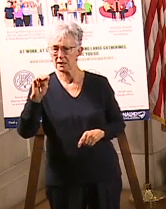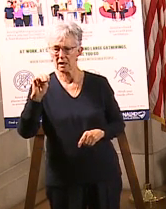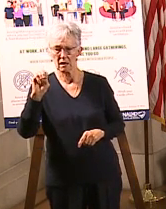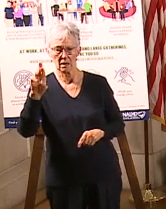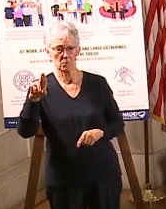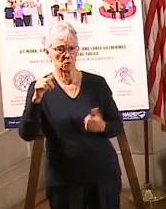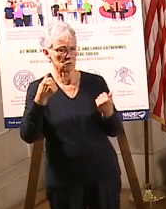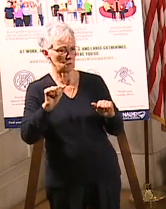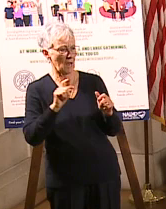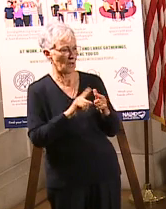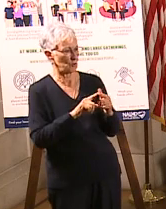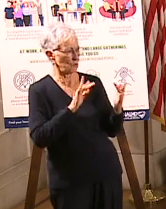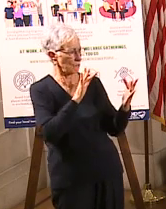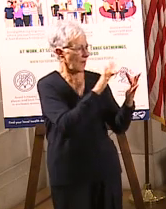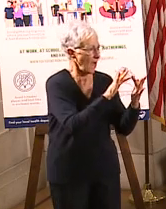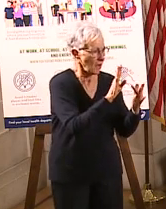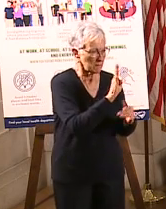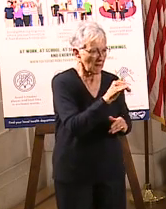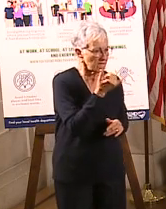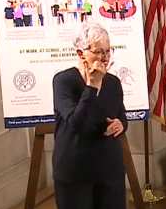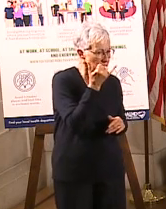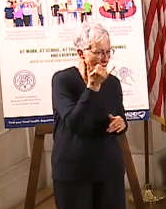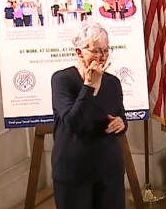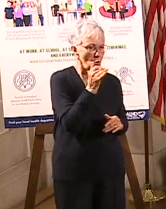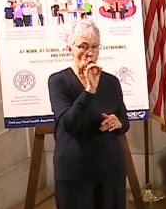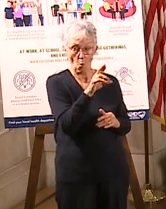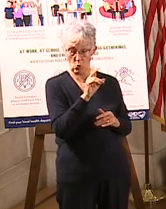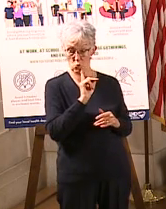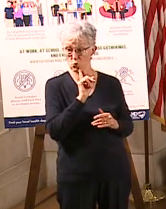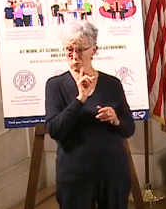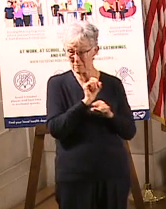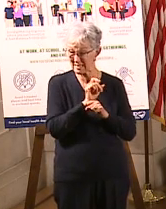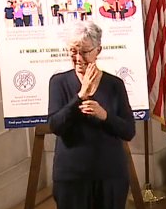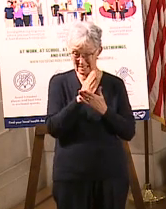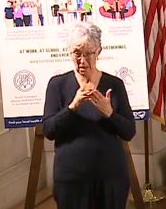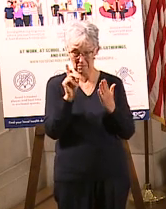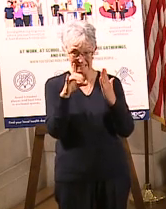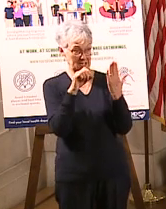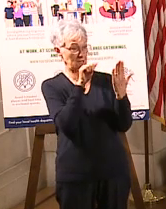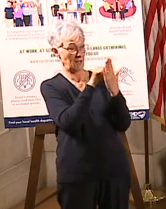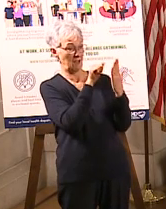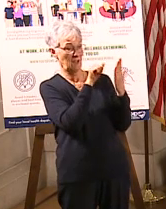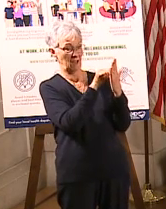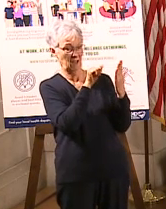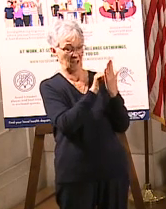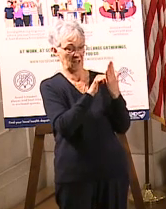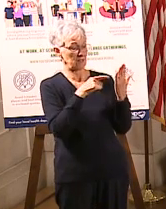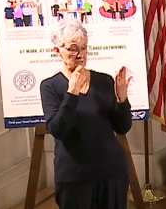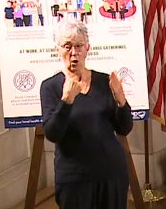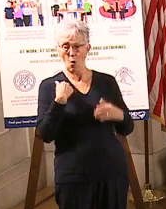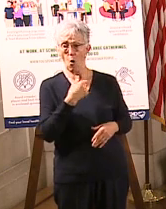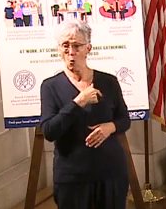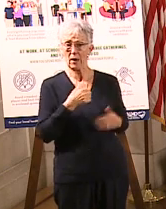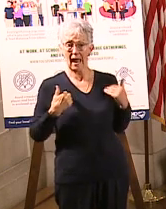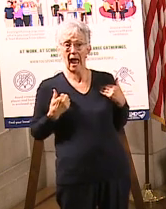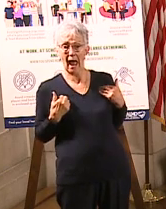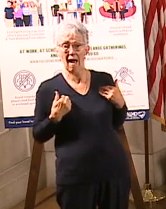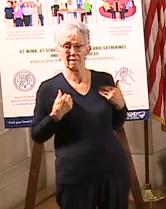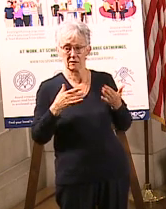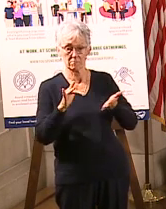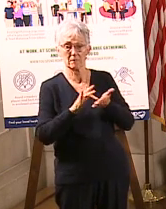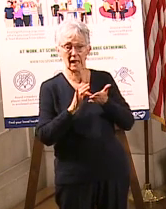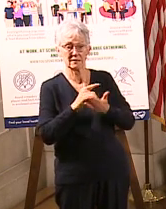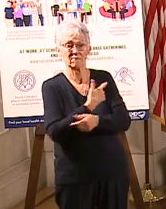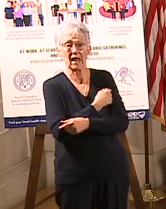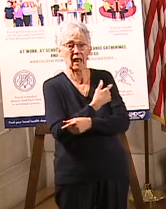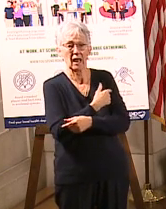by use of the internet, or actually knocking on doors and trying to offer services, vaccine services, and certainly what they're trying to get to